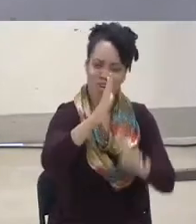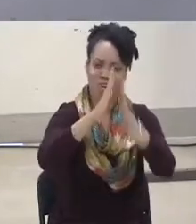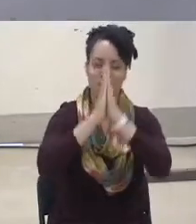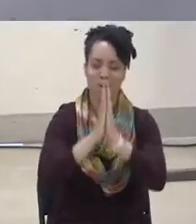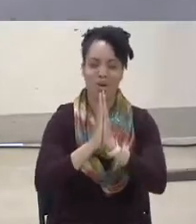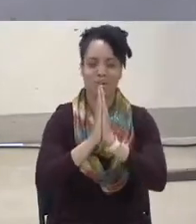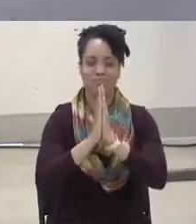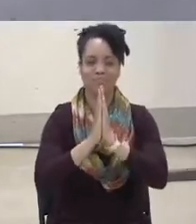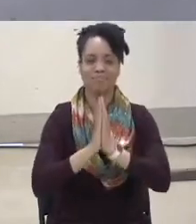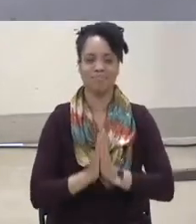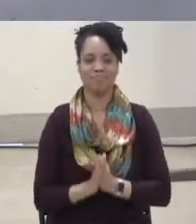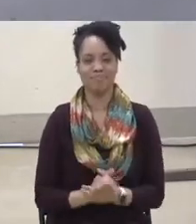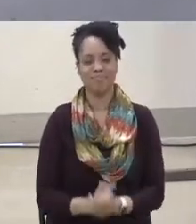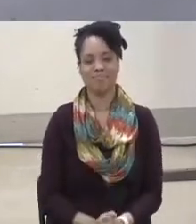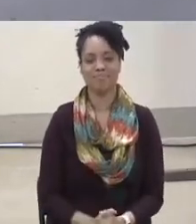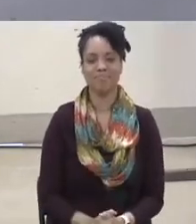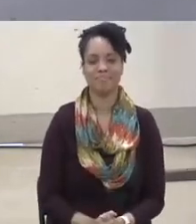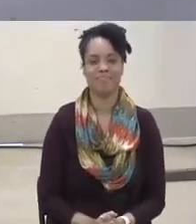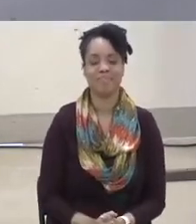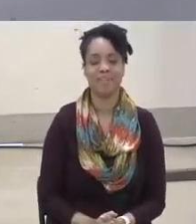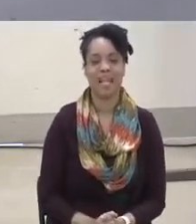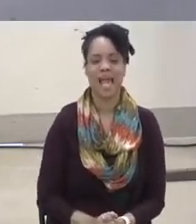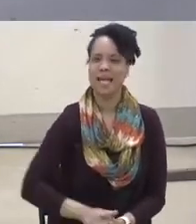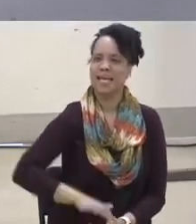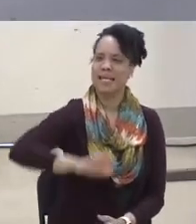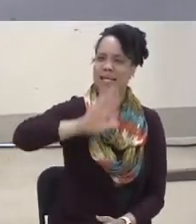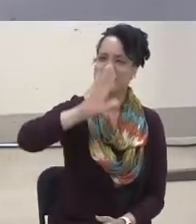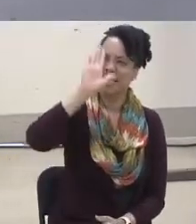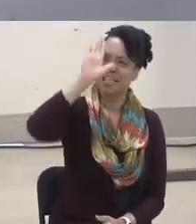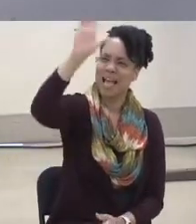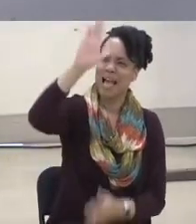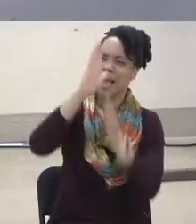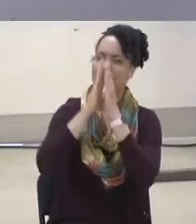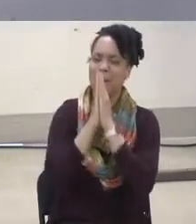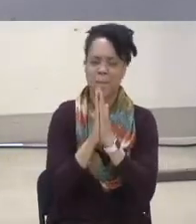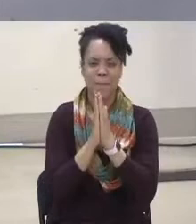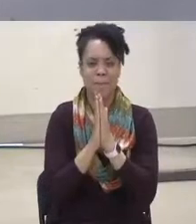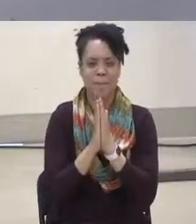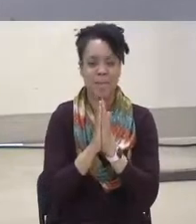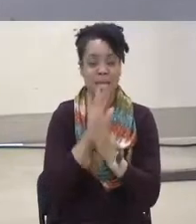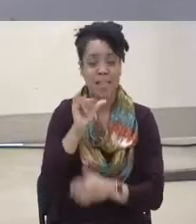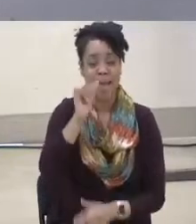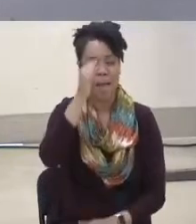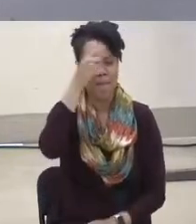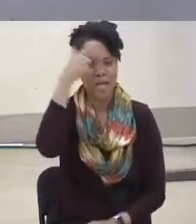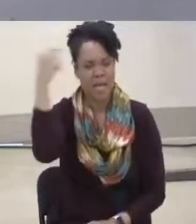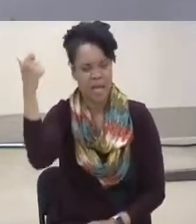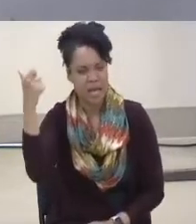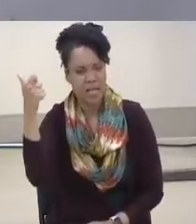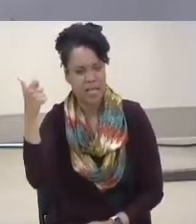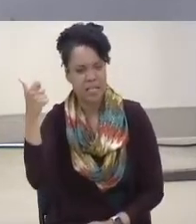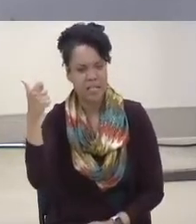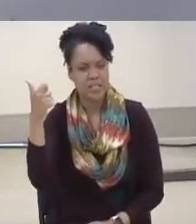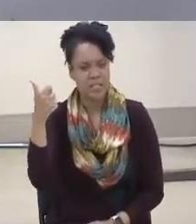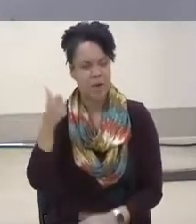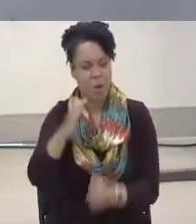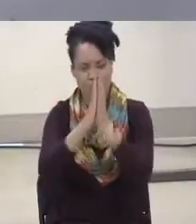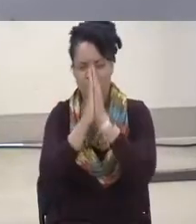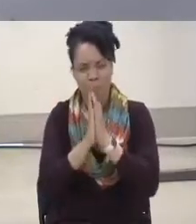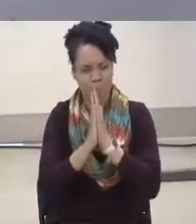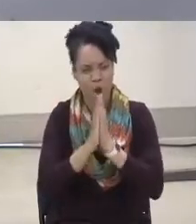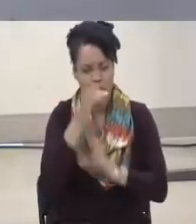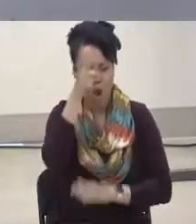he escuchado tu oración, thy prayer. tu oración. That because of the prayer that you